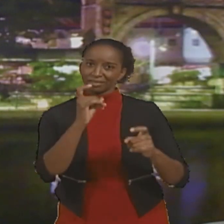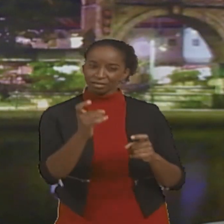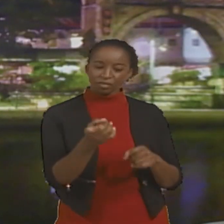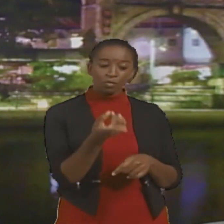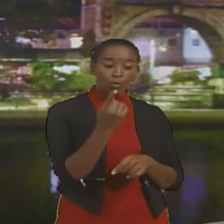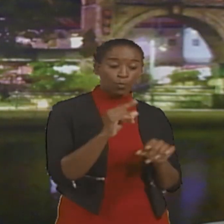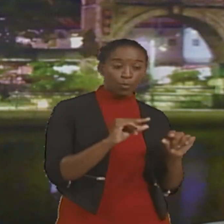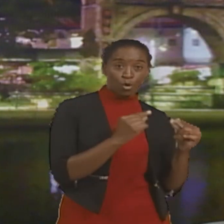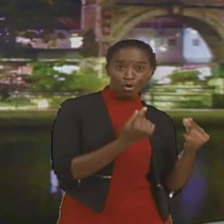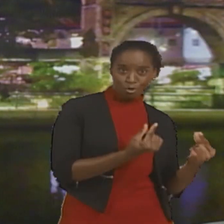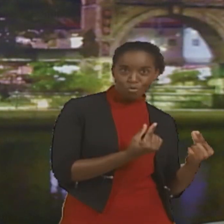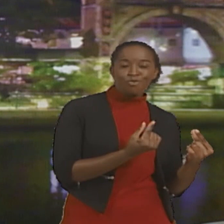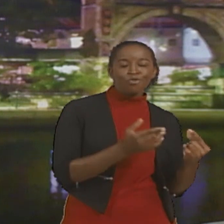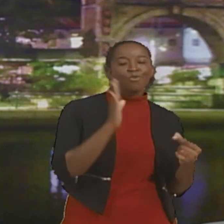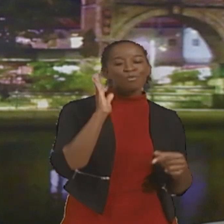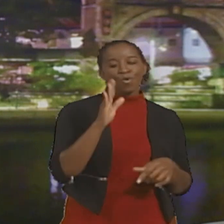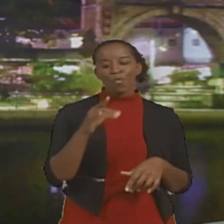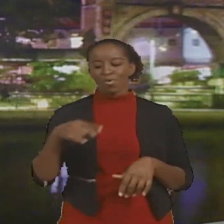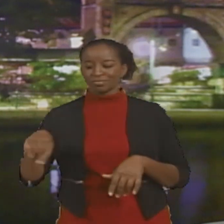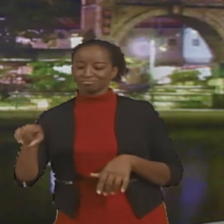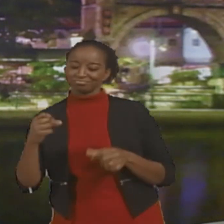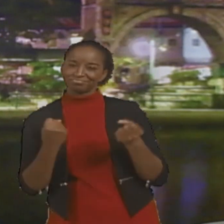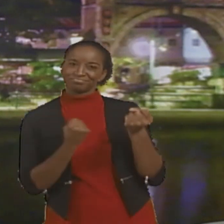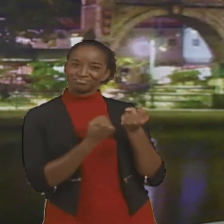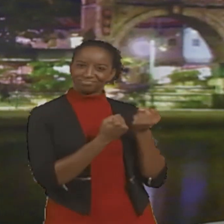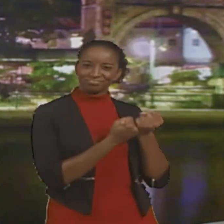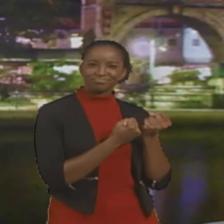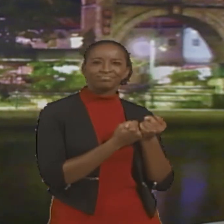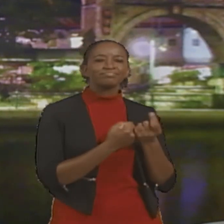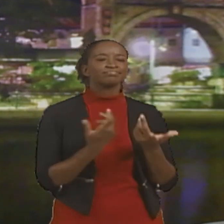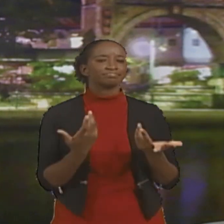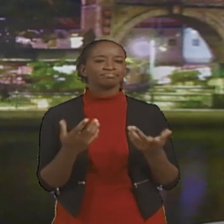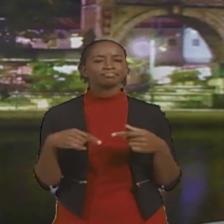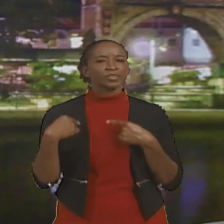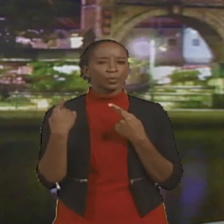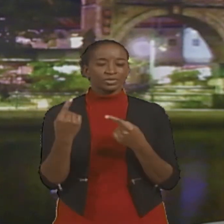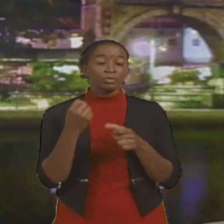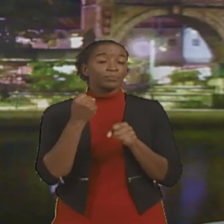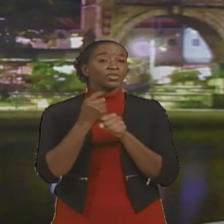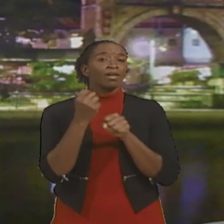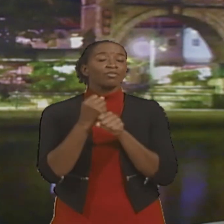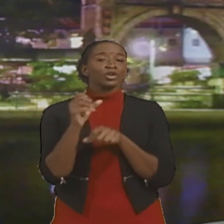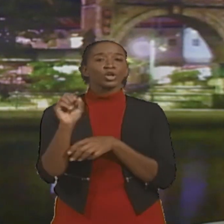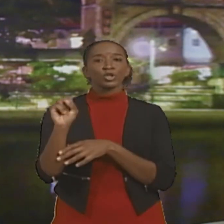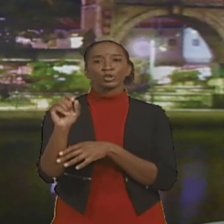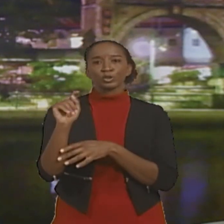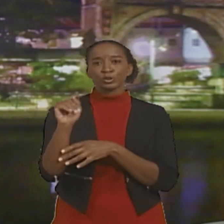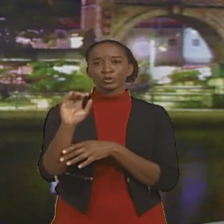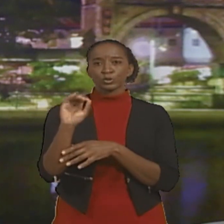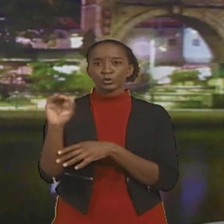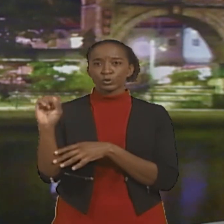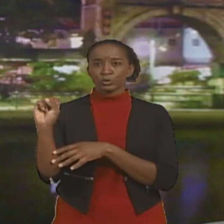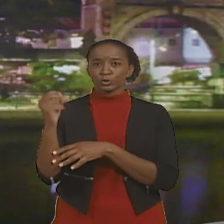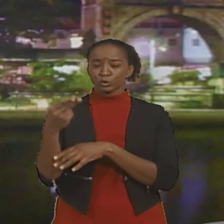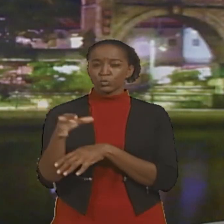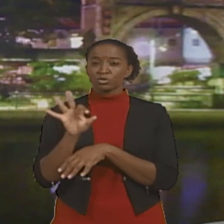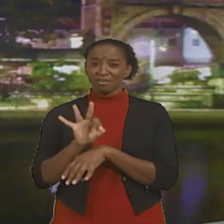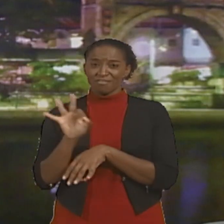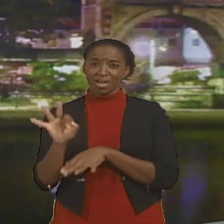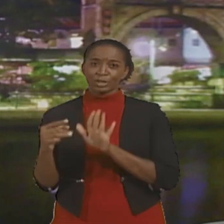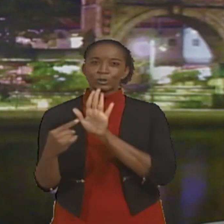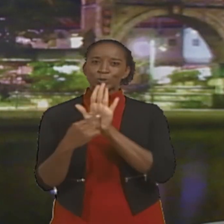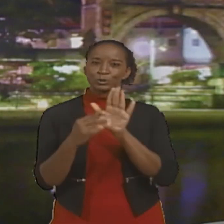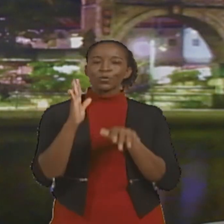one charity will be getting some much-needed support for the holidays. This as the annual Stoosh Fashion Extravaganza comes off this